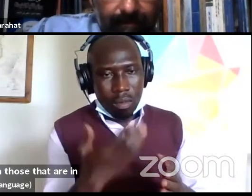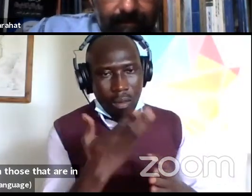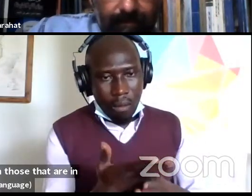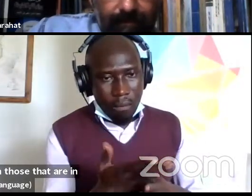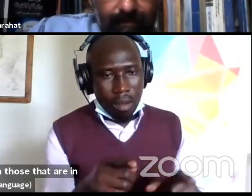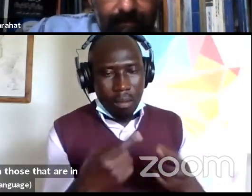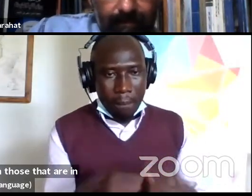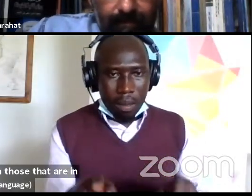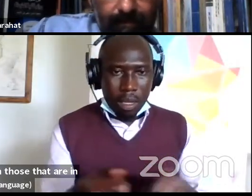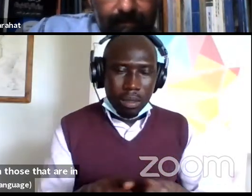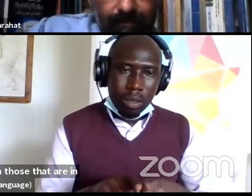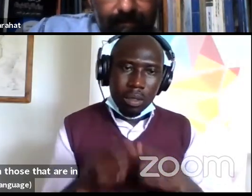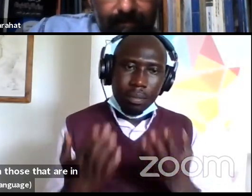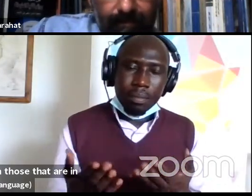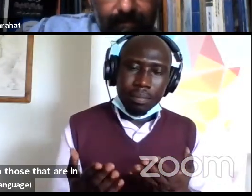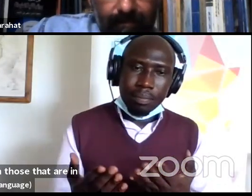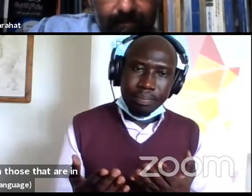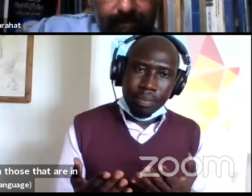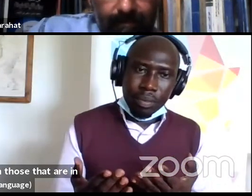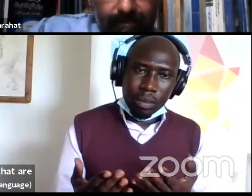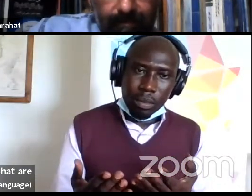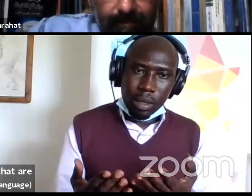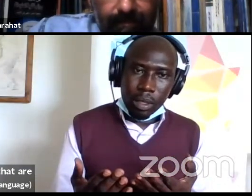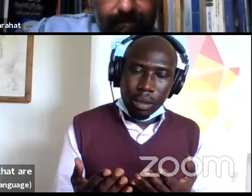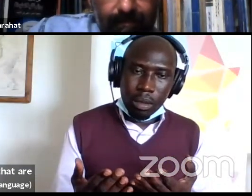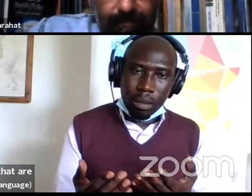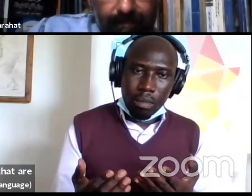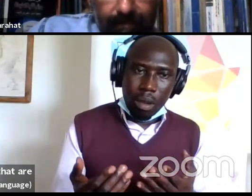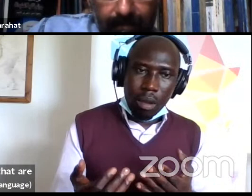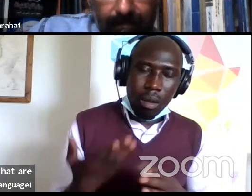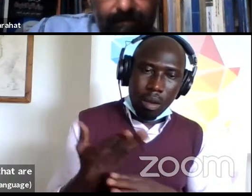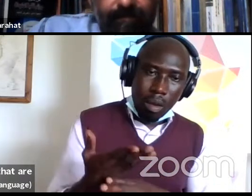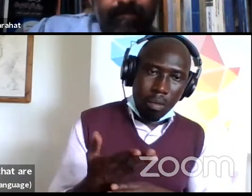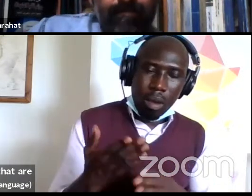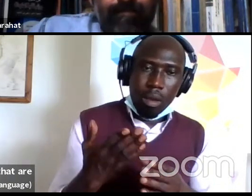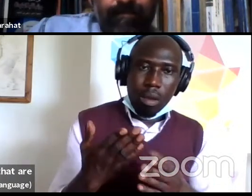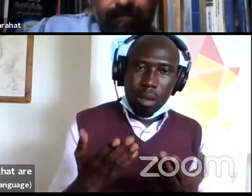but also that are very vague and don't